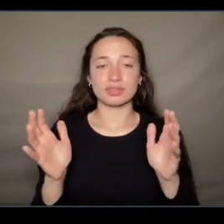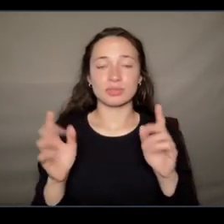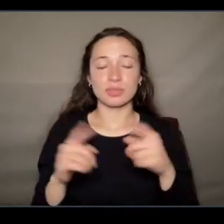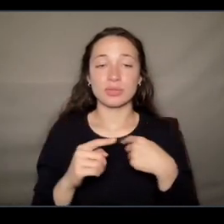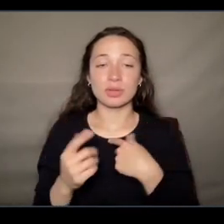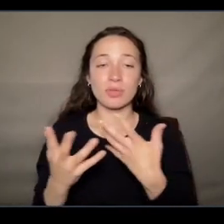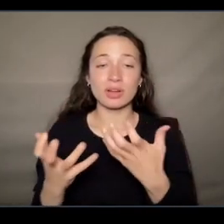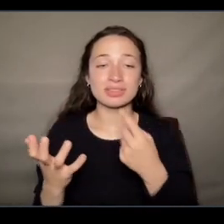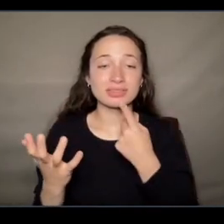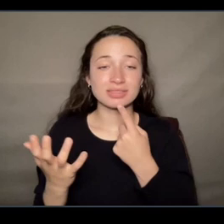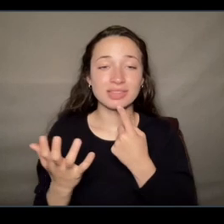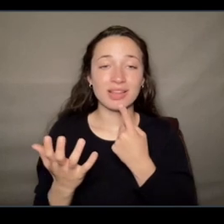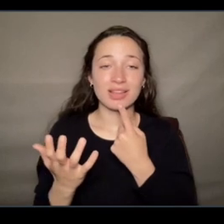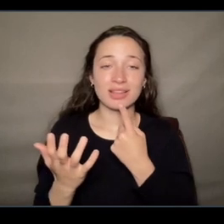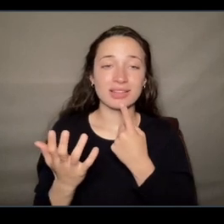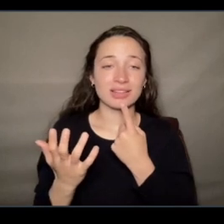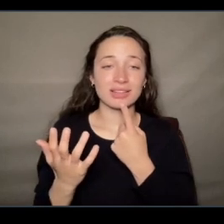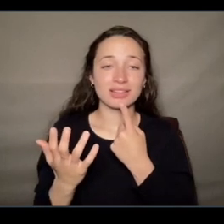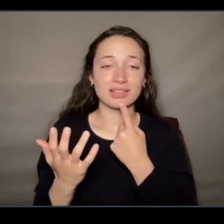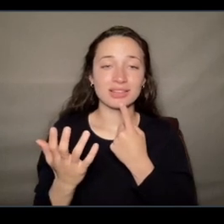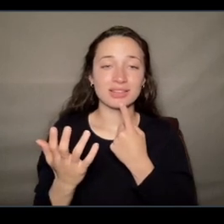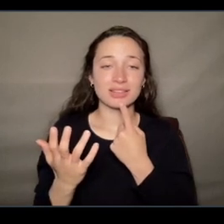What we wanted to say,